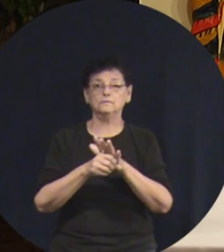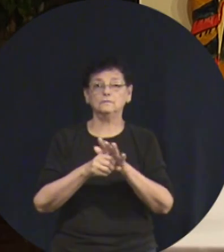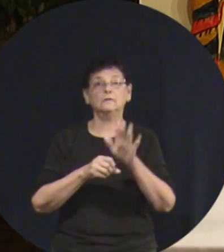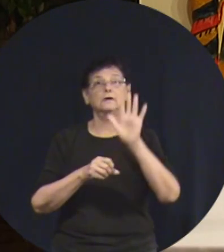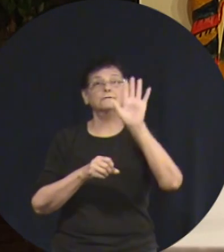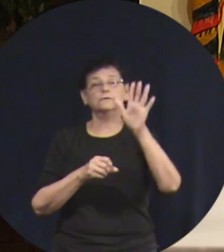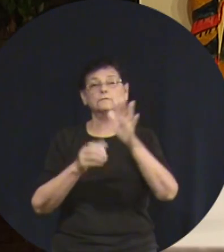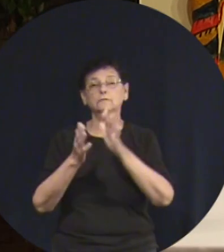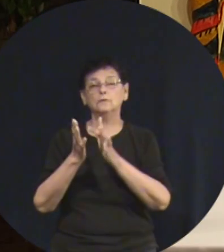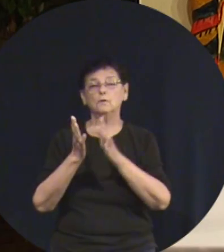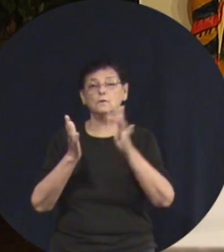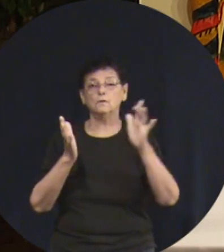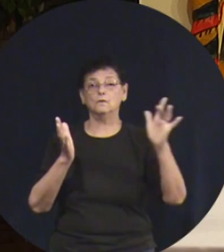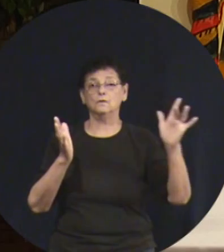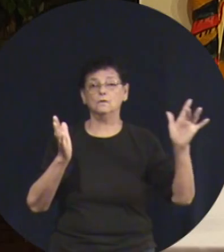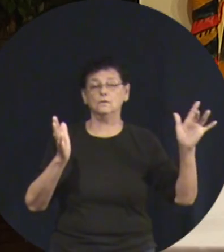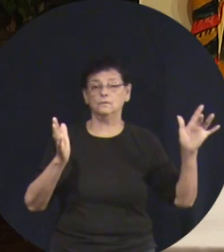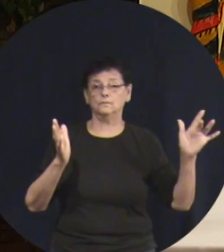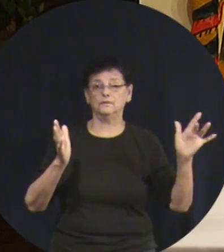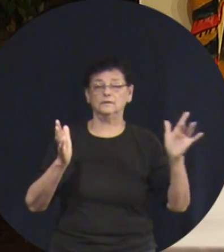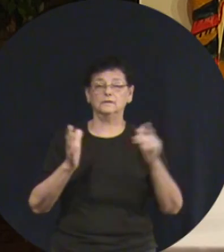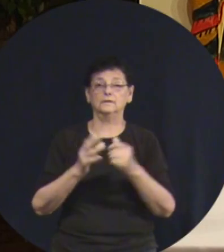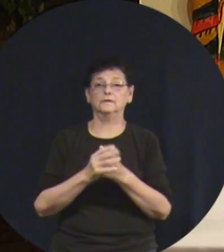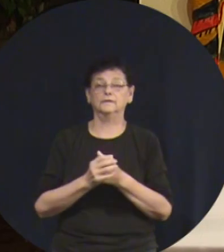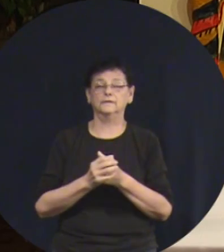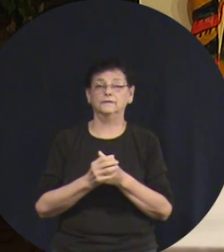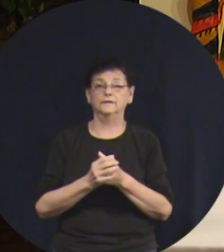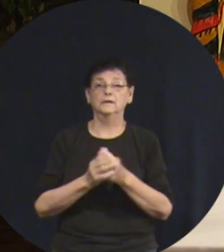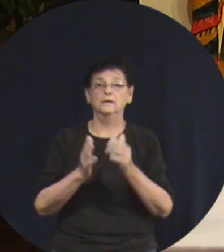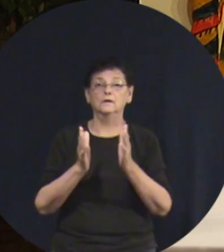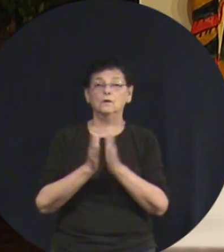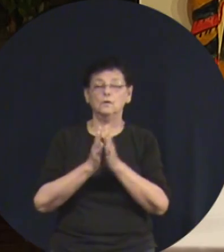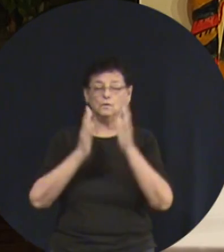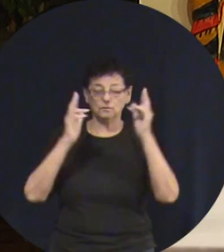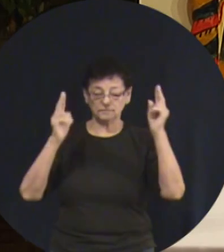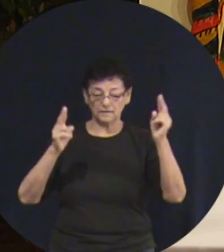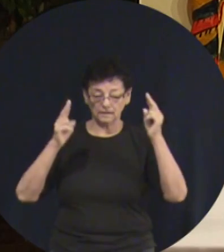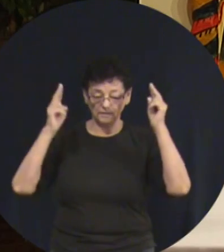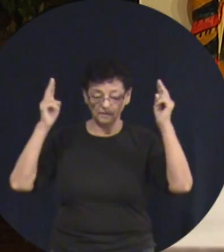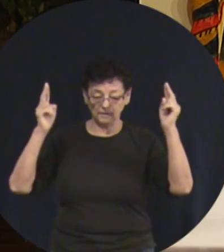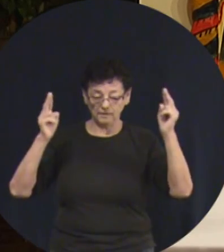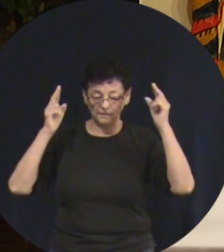are full of your glory.